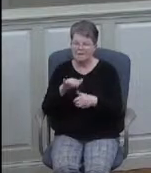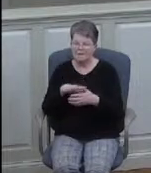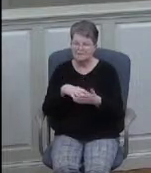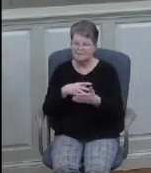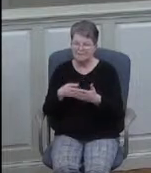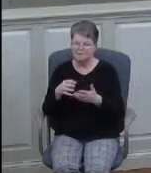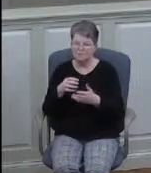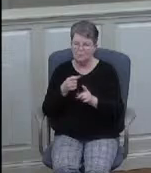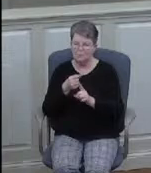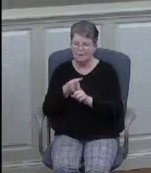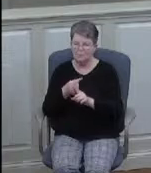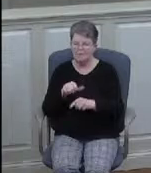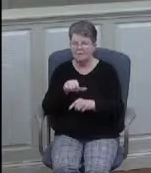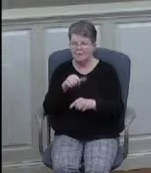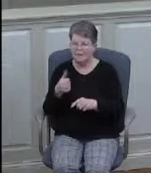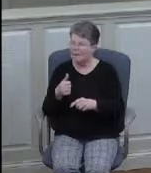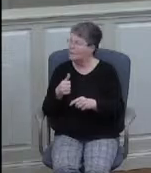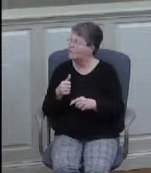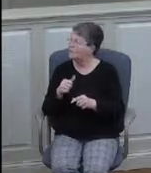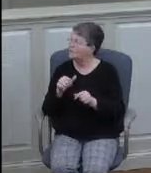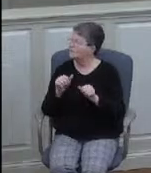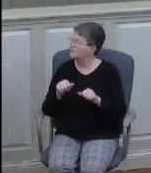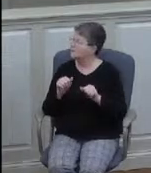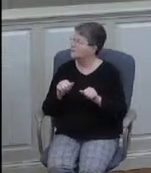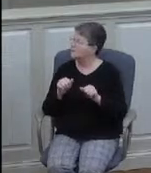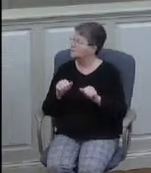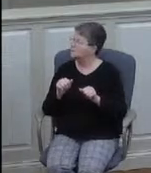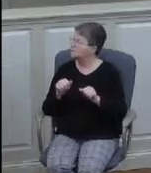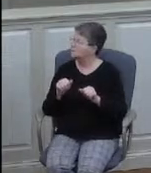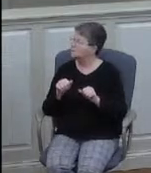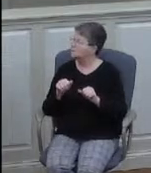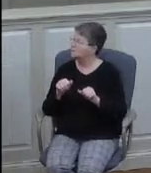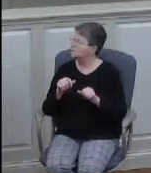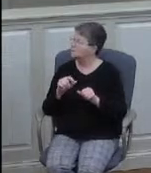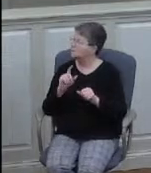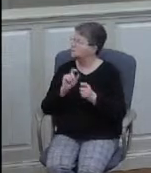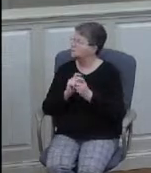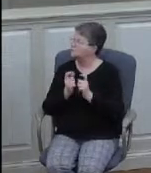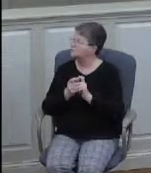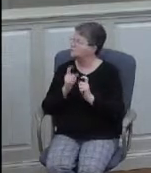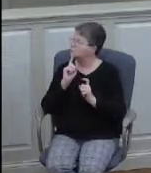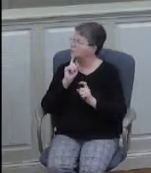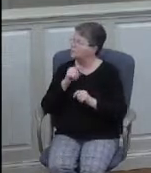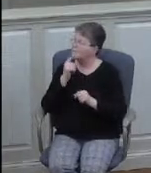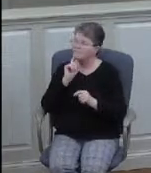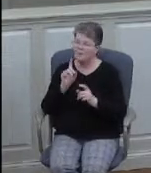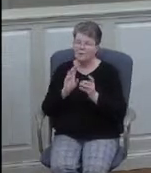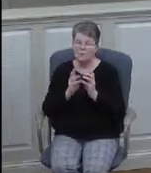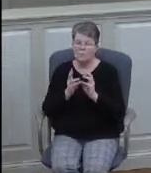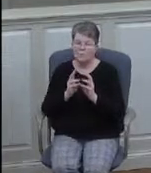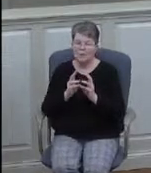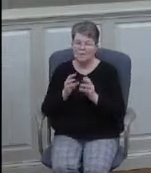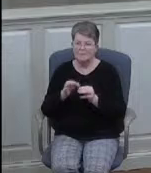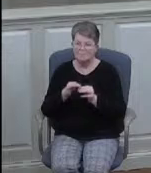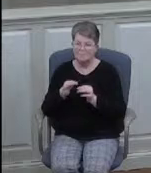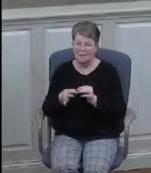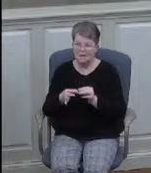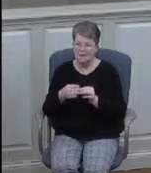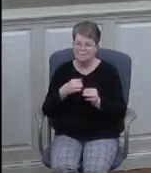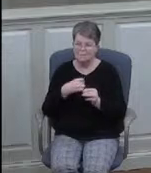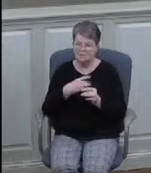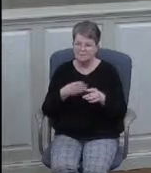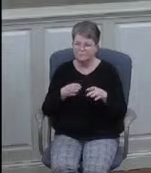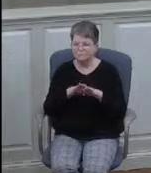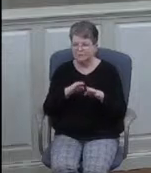Other potential issues that should be upcoming: we're going to get a change order request for weather days. They were pretty well shut down for a couple of